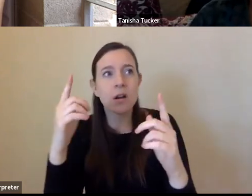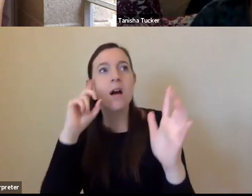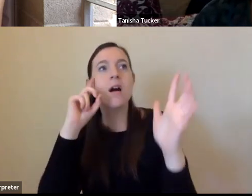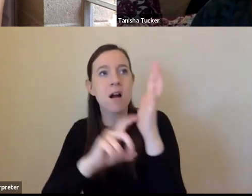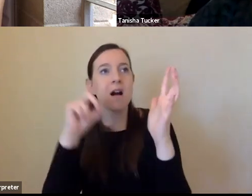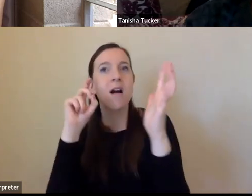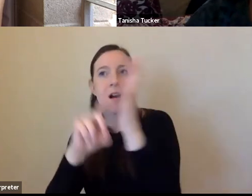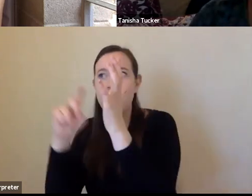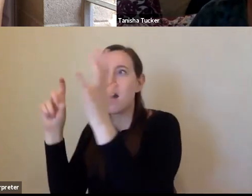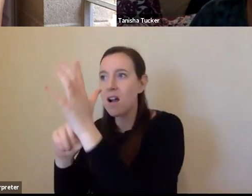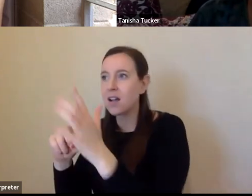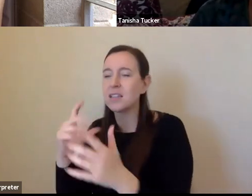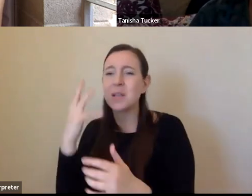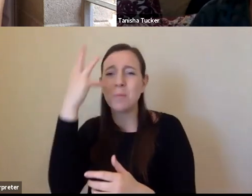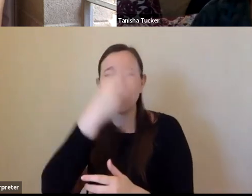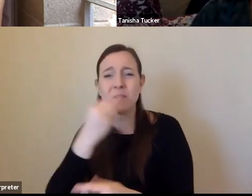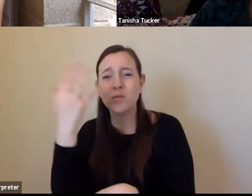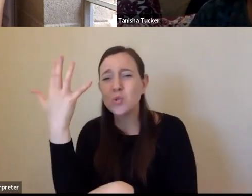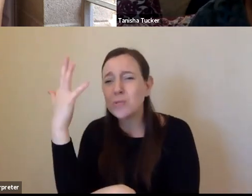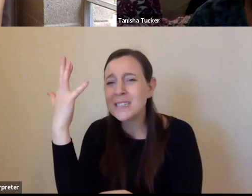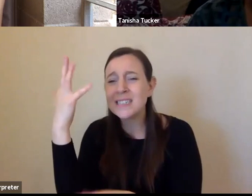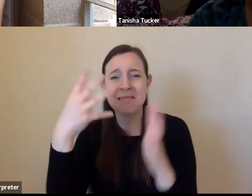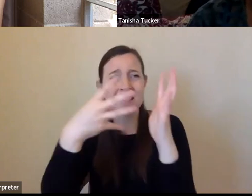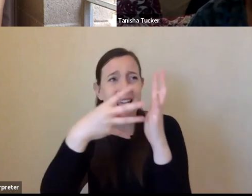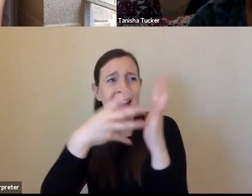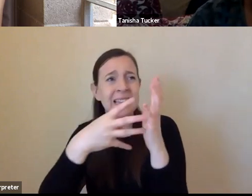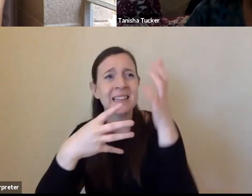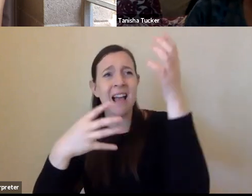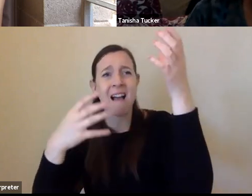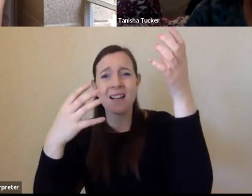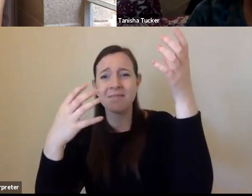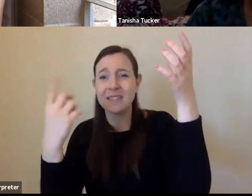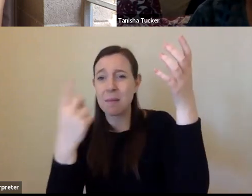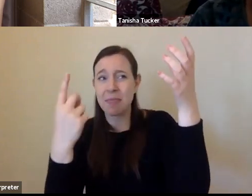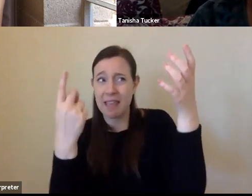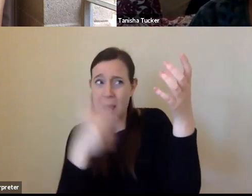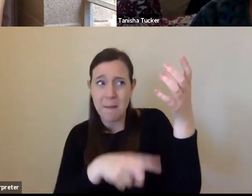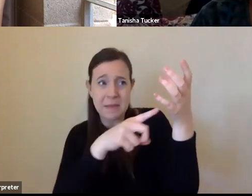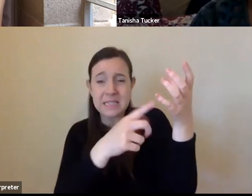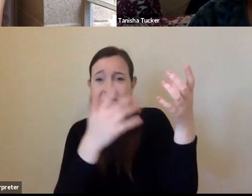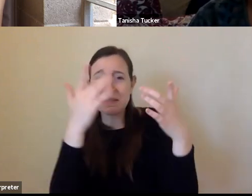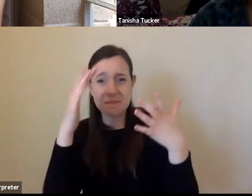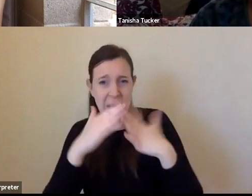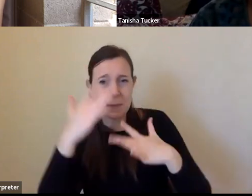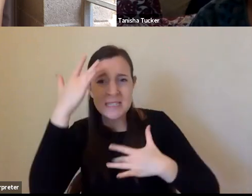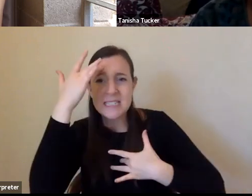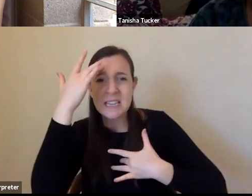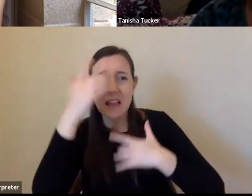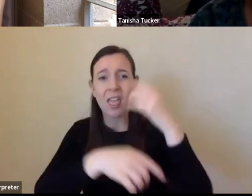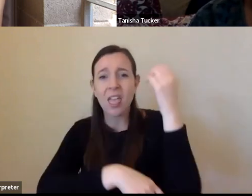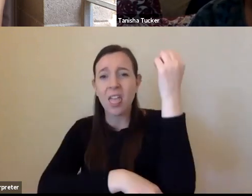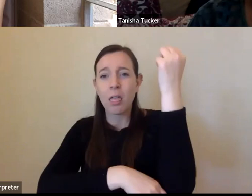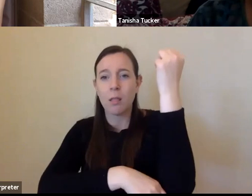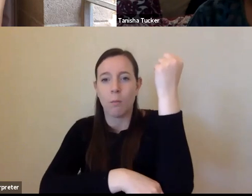standing there, the mesquite tree that was there, something happened to it, it got sick, it died, it's no longer there, it